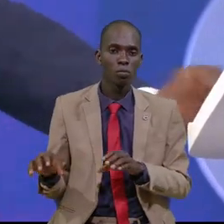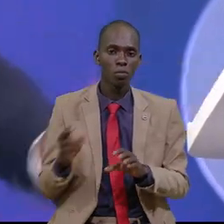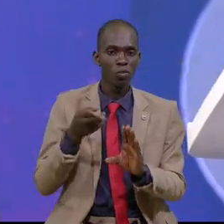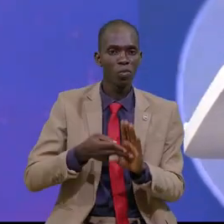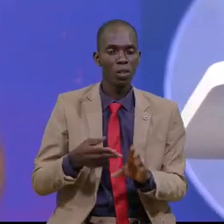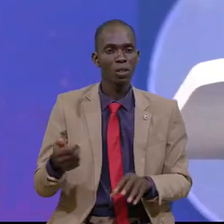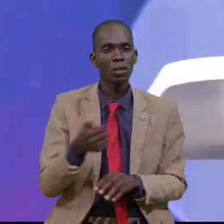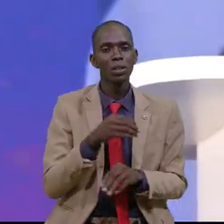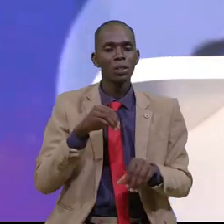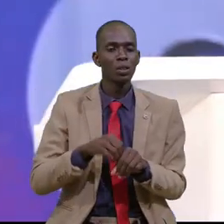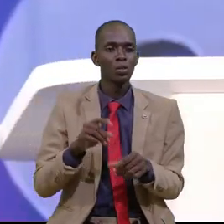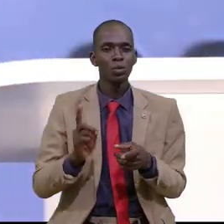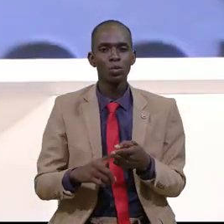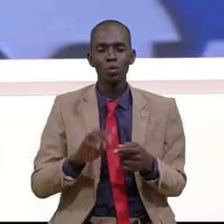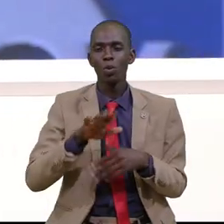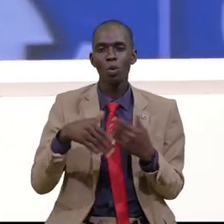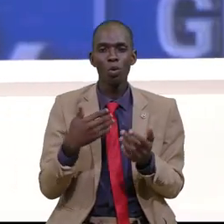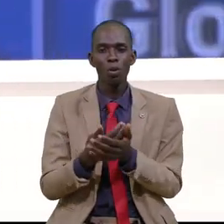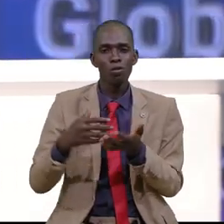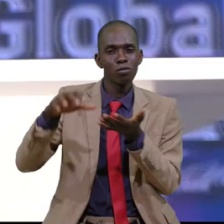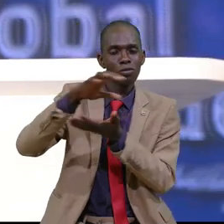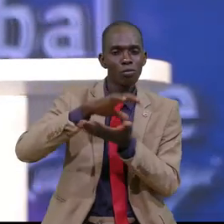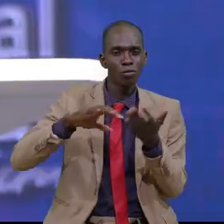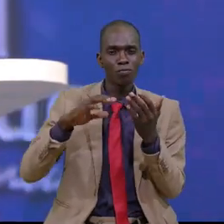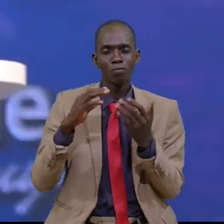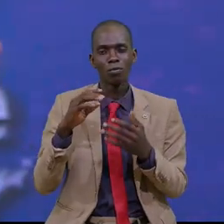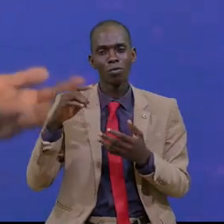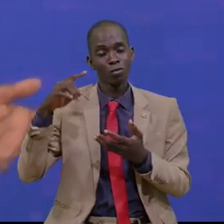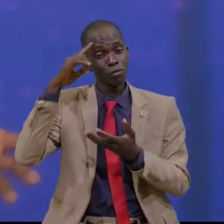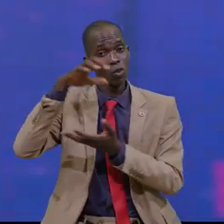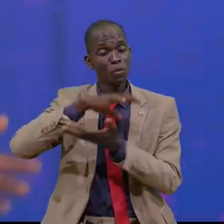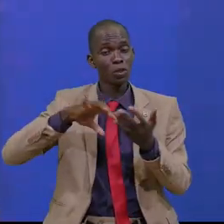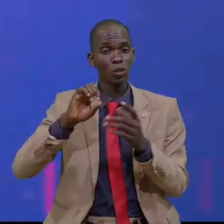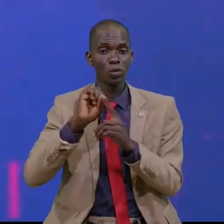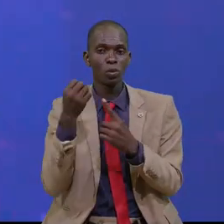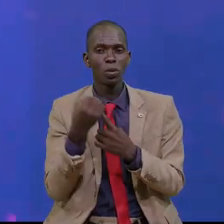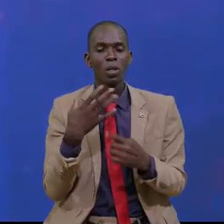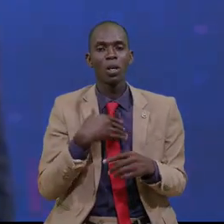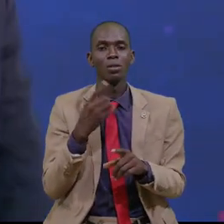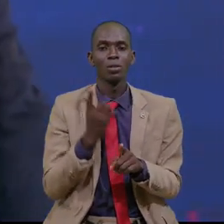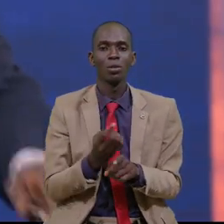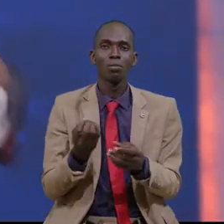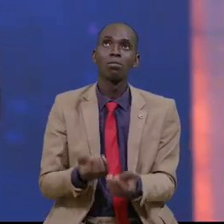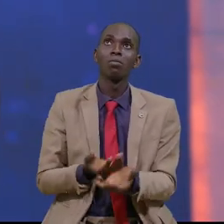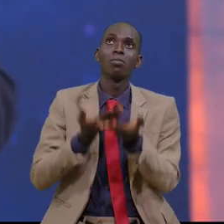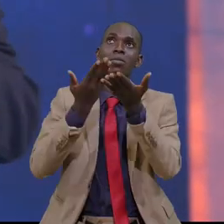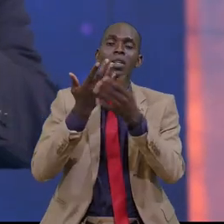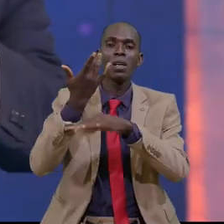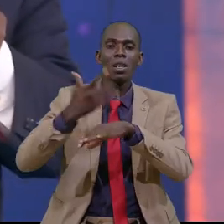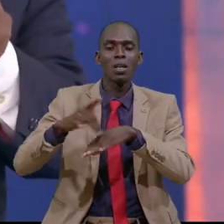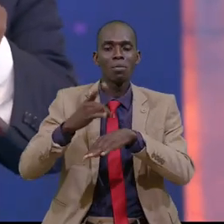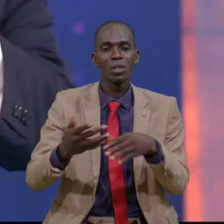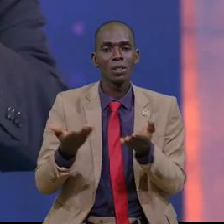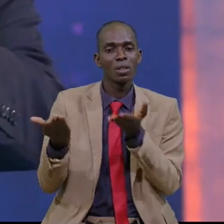gloomy situation and then just be offering empty service. Empty service that takes